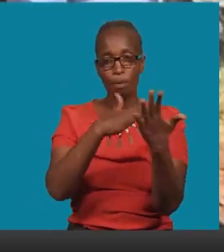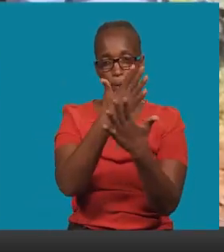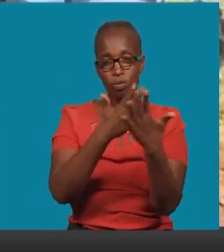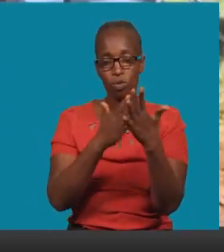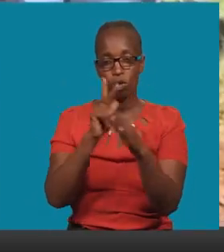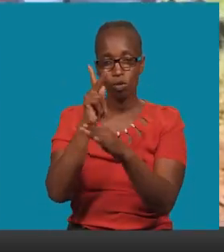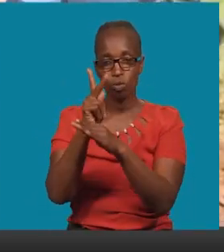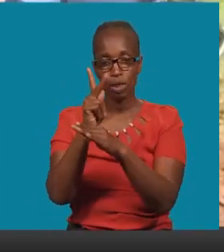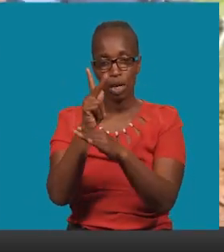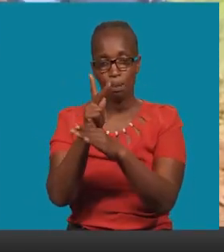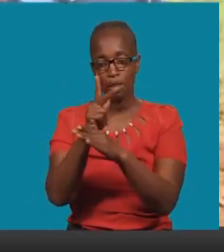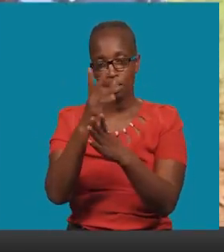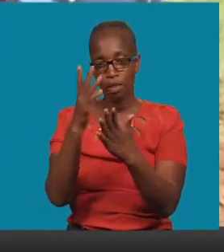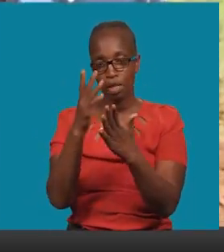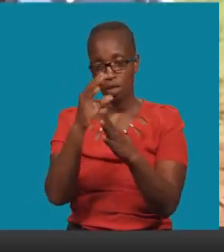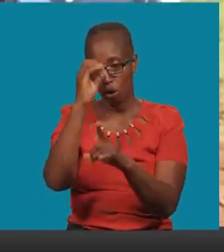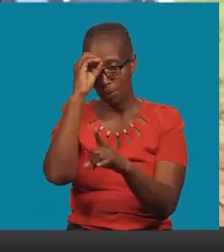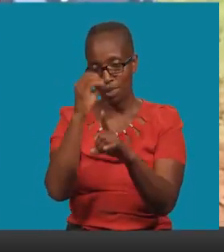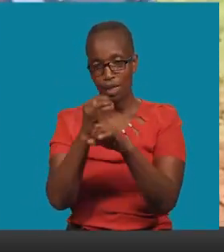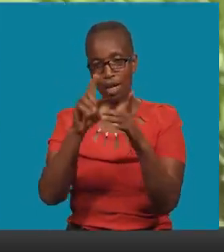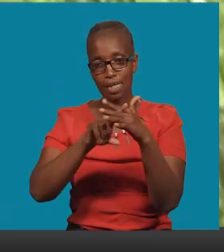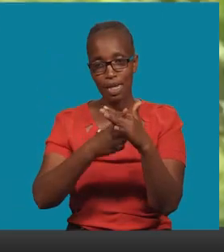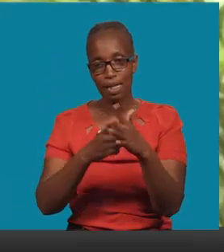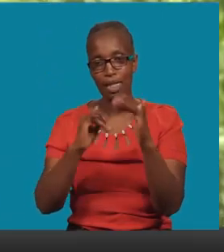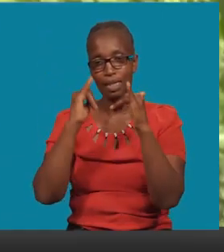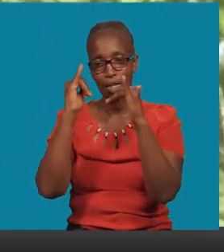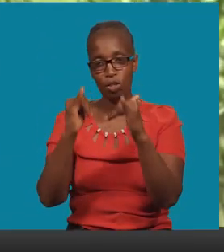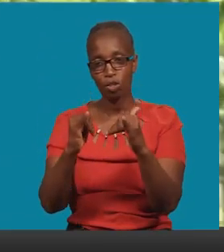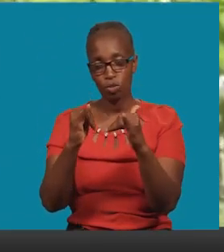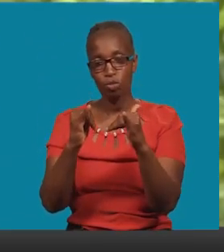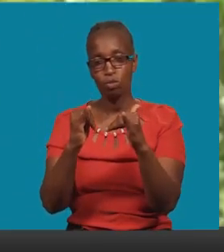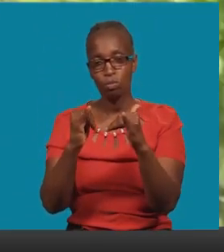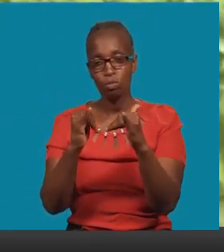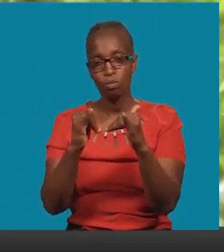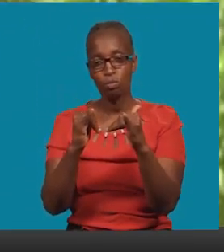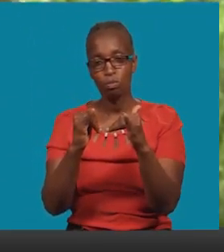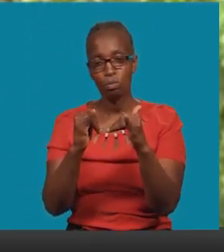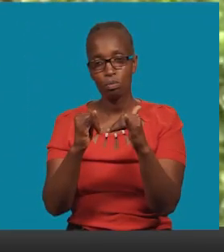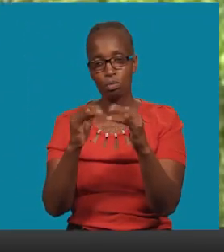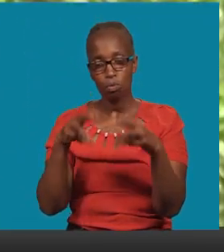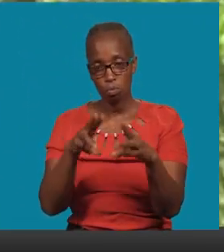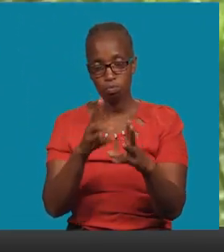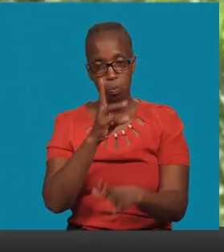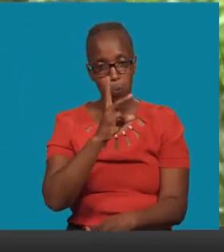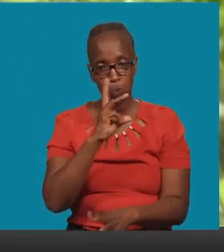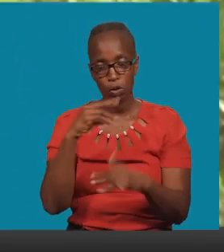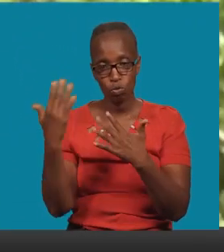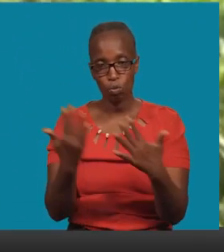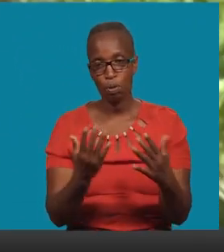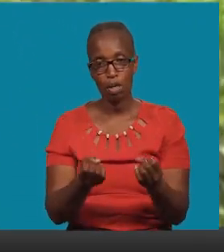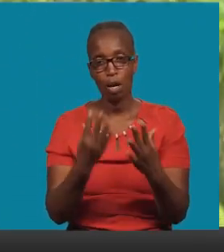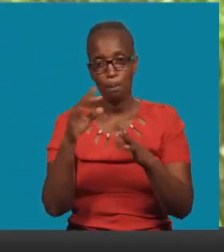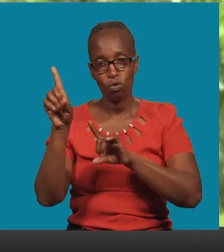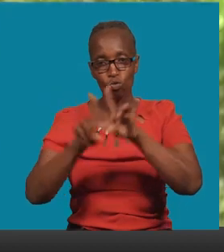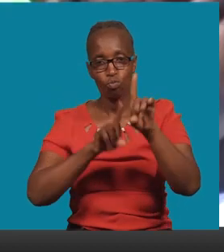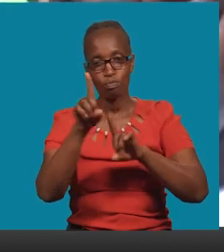Cornel akipendekeza kuimarishwa kwa uwanja wa gofu wa Gota Kara na kuanzishwa kwa michezo ya maji katika ziwa Kanyaboli ili